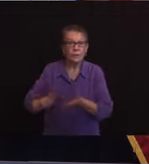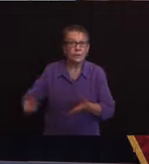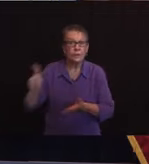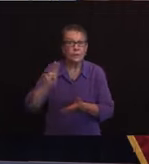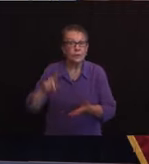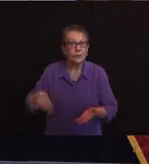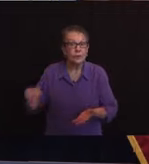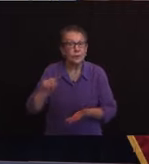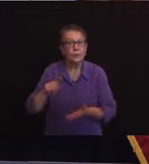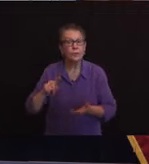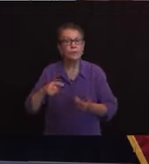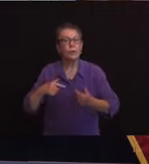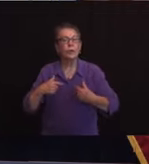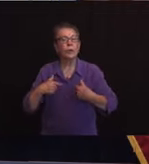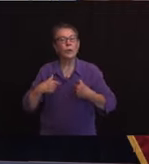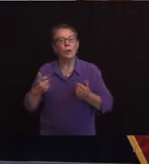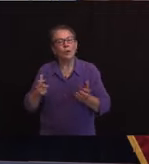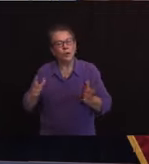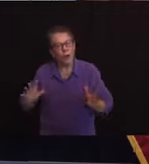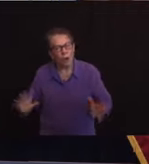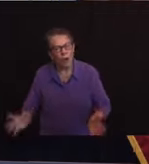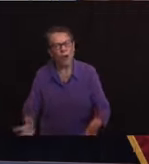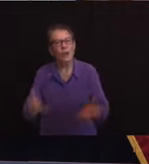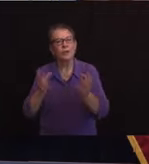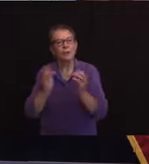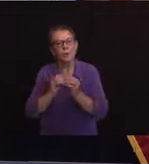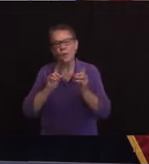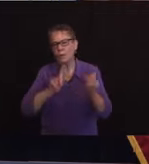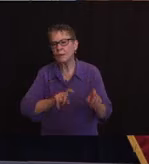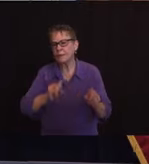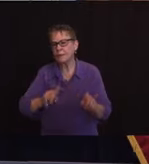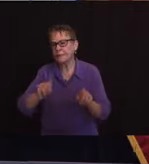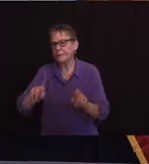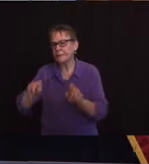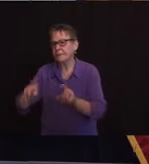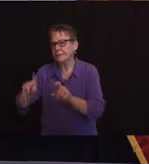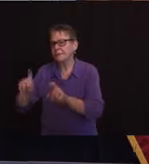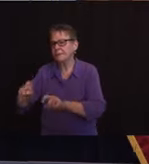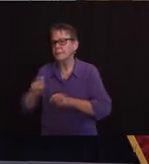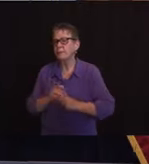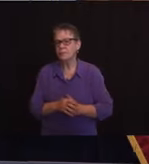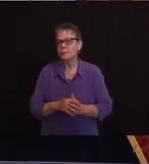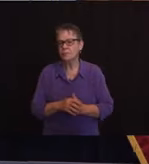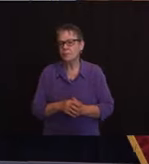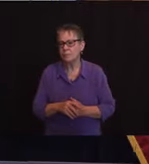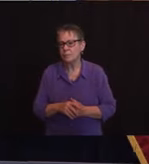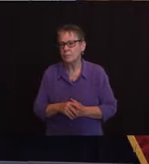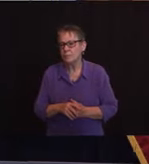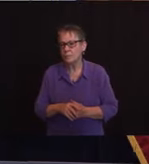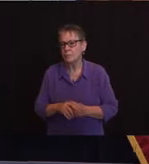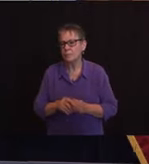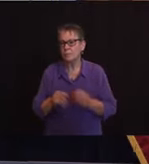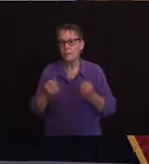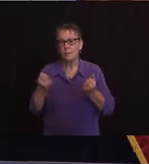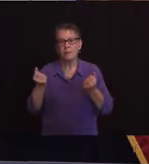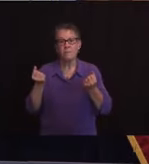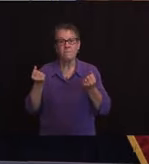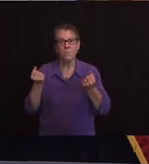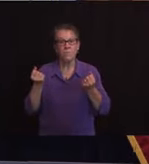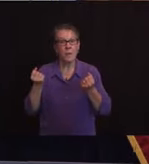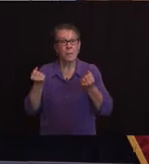step in any mitigation activities, because many of them will be returning to what we would call some congregate